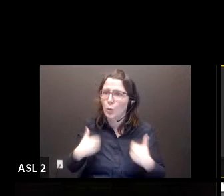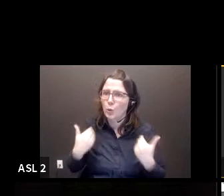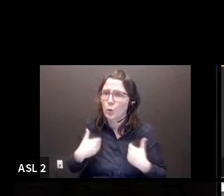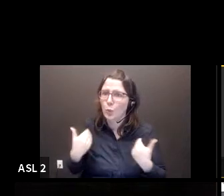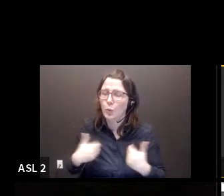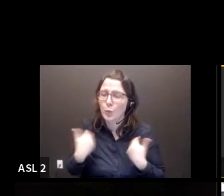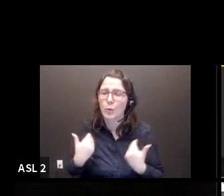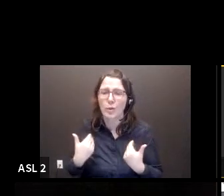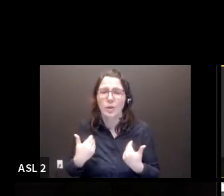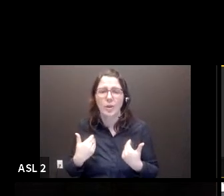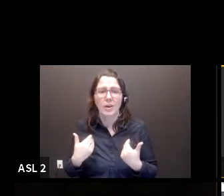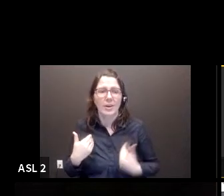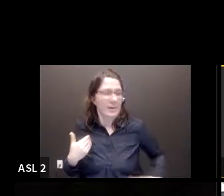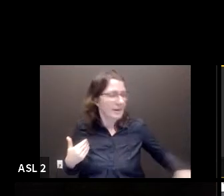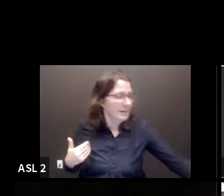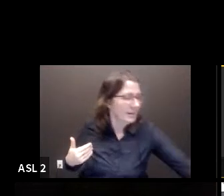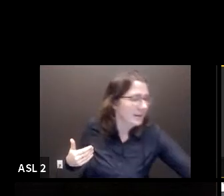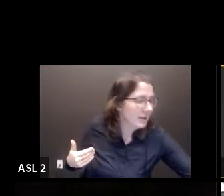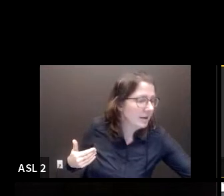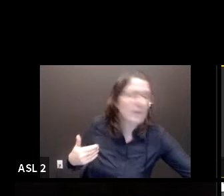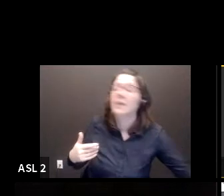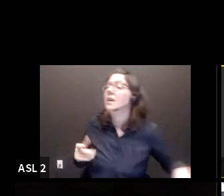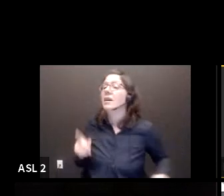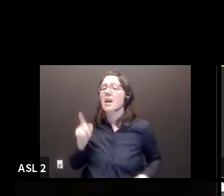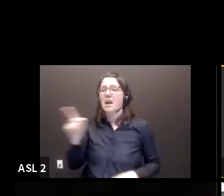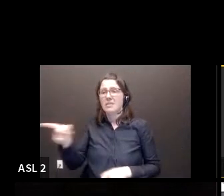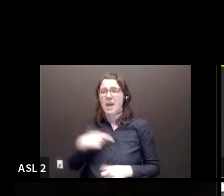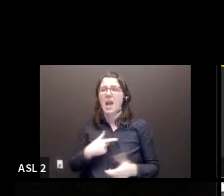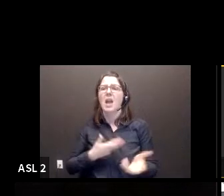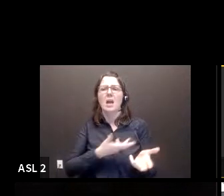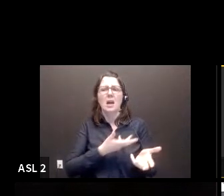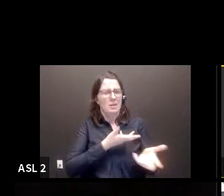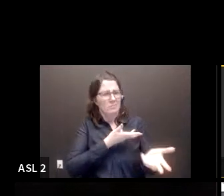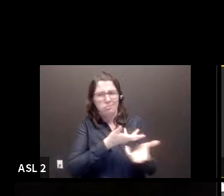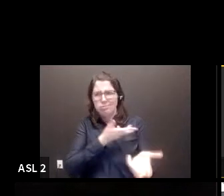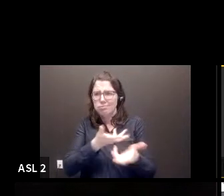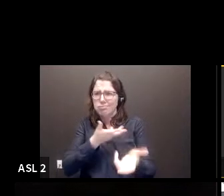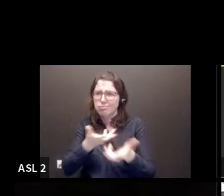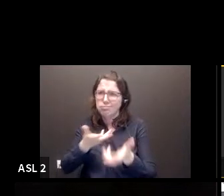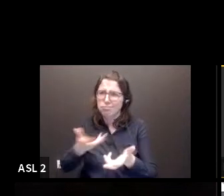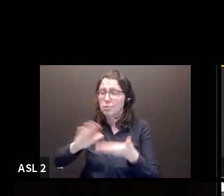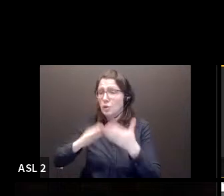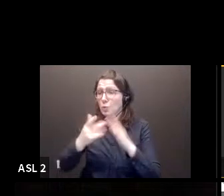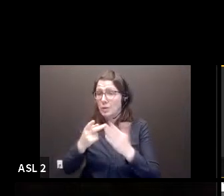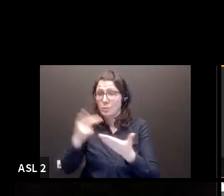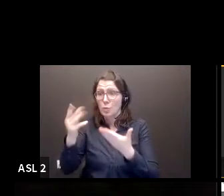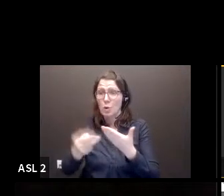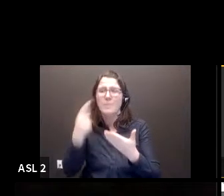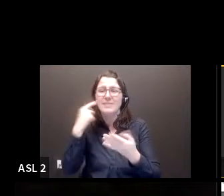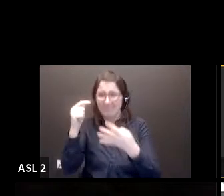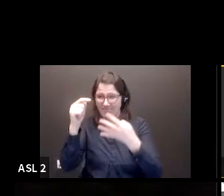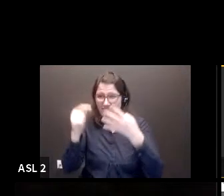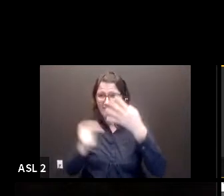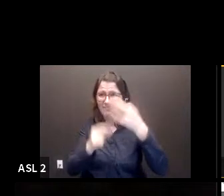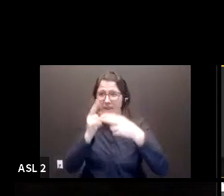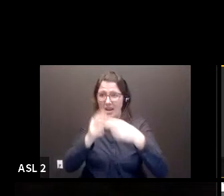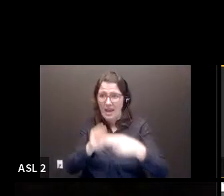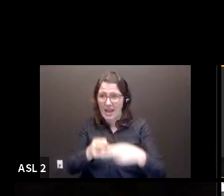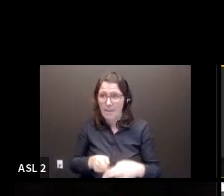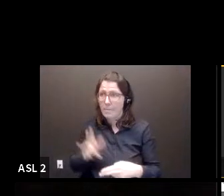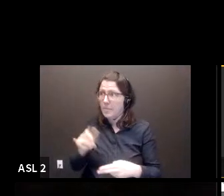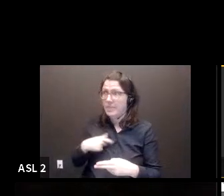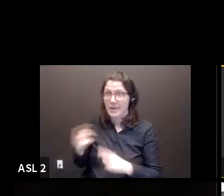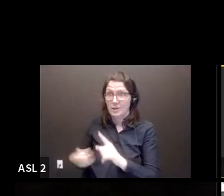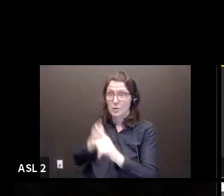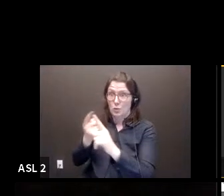specific issues and they spend a great deal of time working with community-based programs some of which i just named as we all want want to see